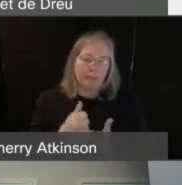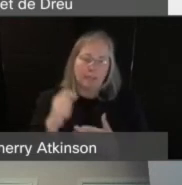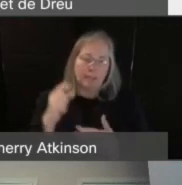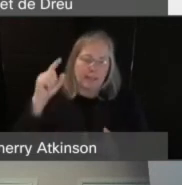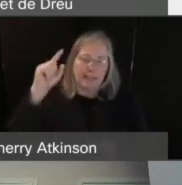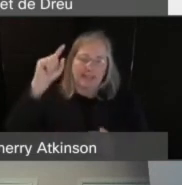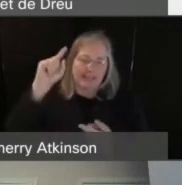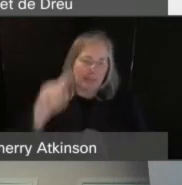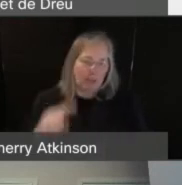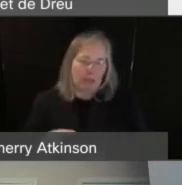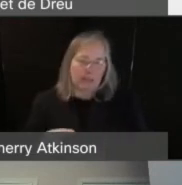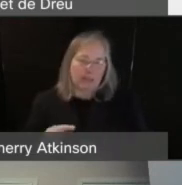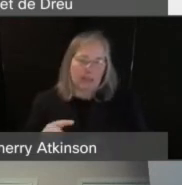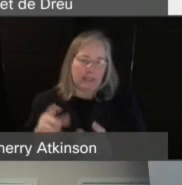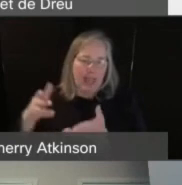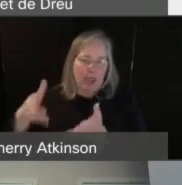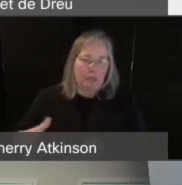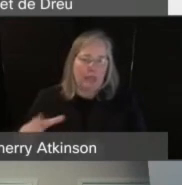outstanding balance.